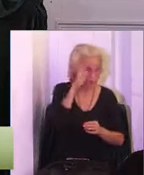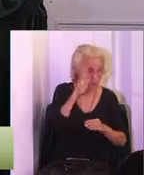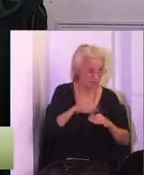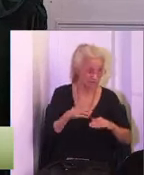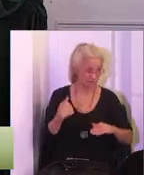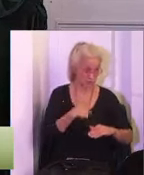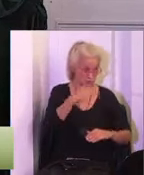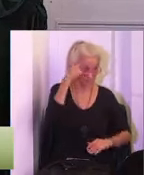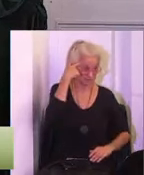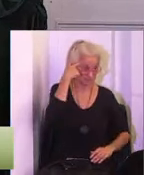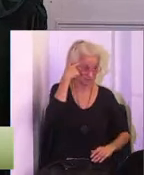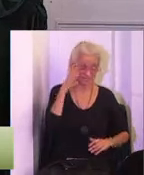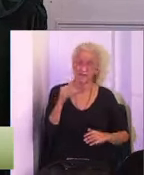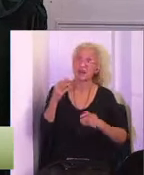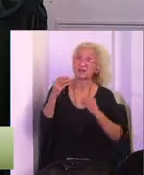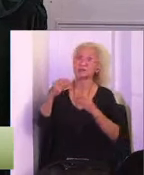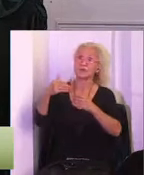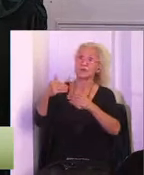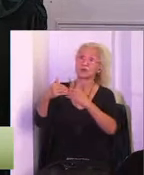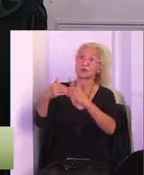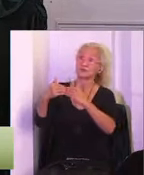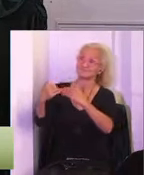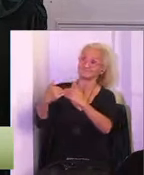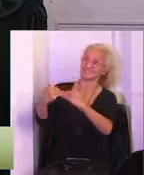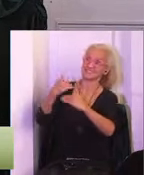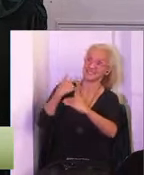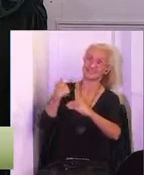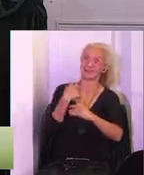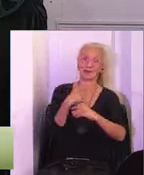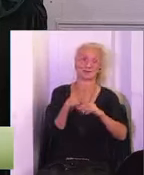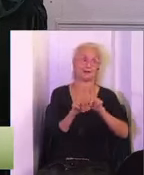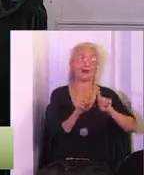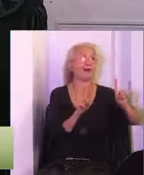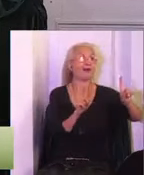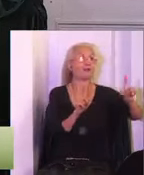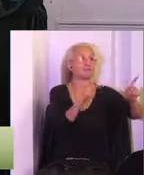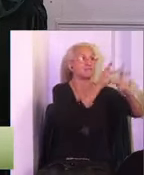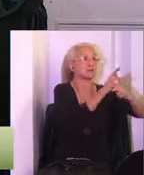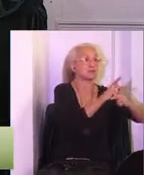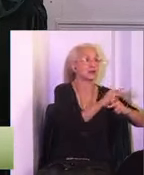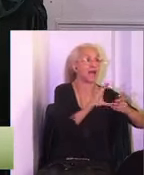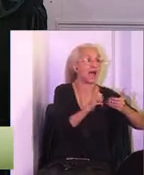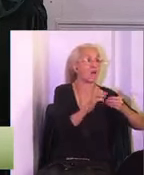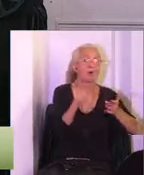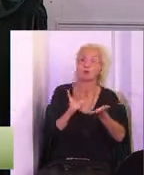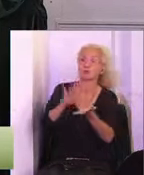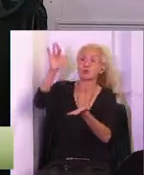are, and for sending us off to figure things out in a way that will glorify you.